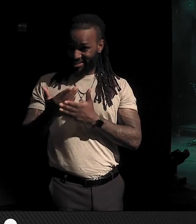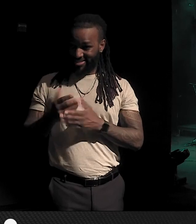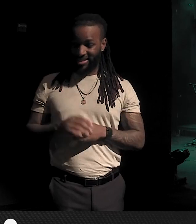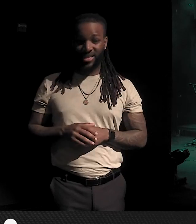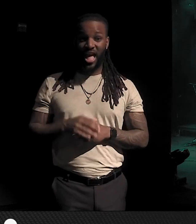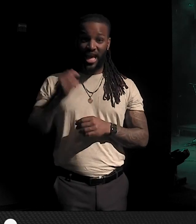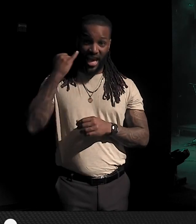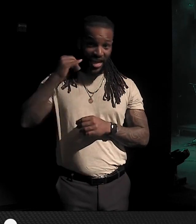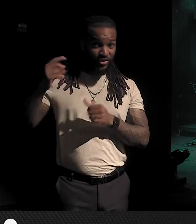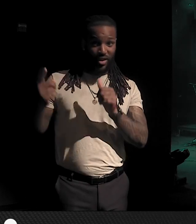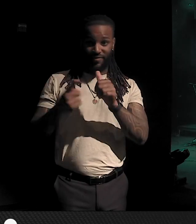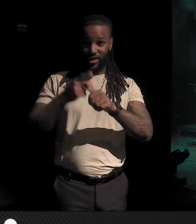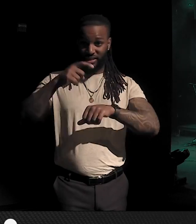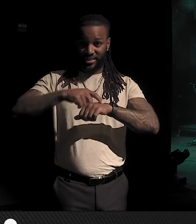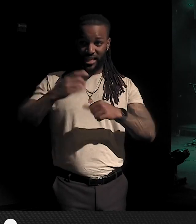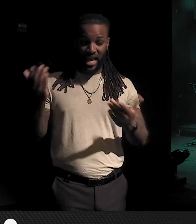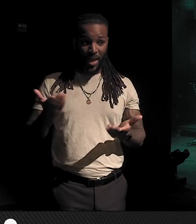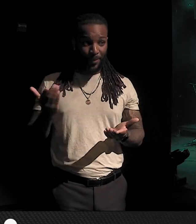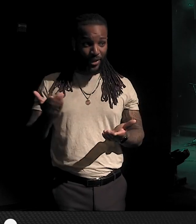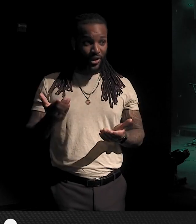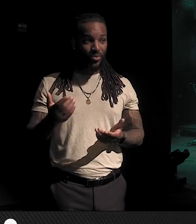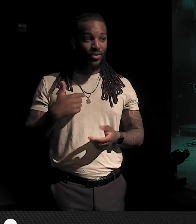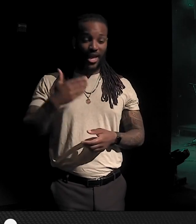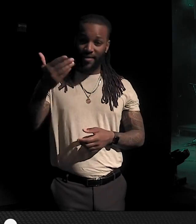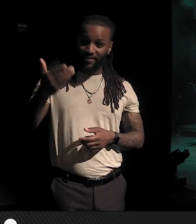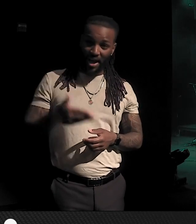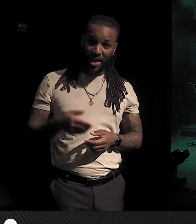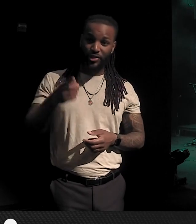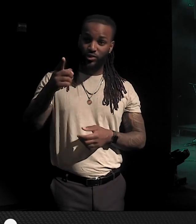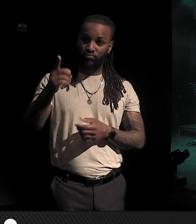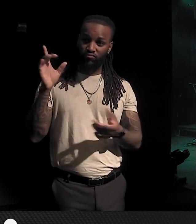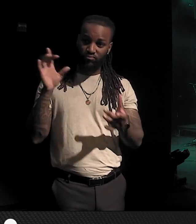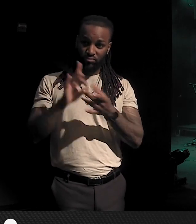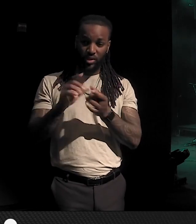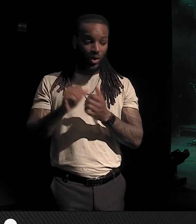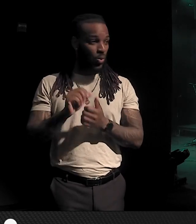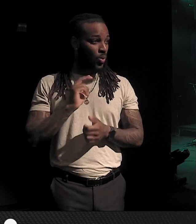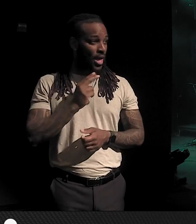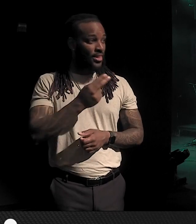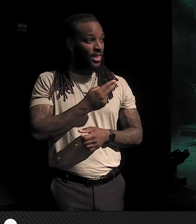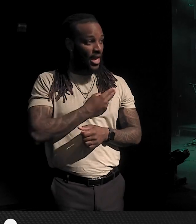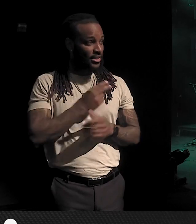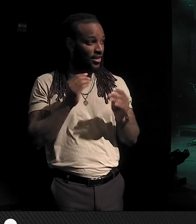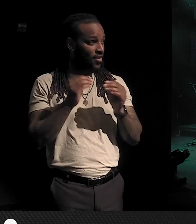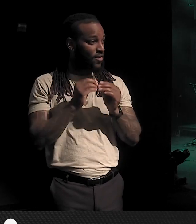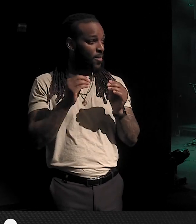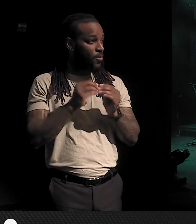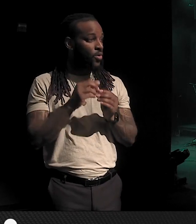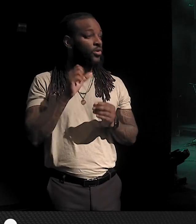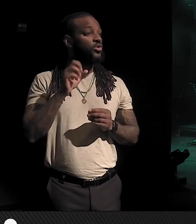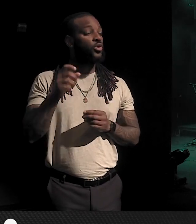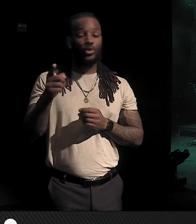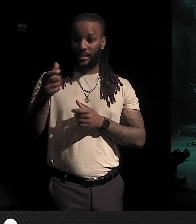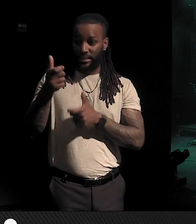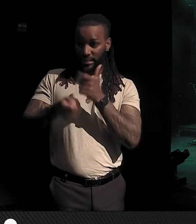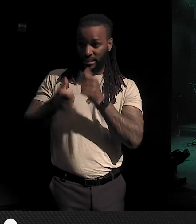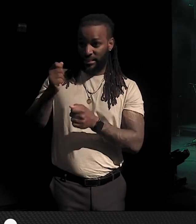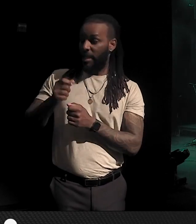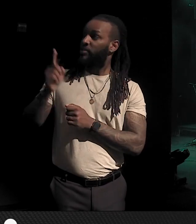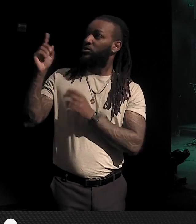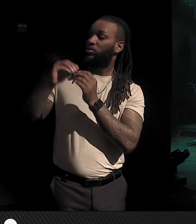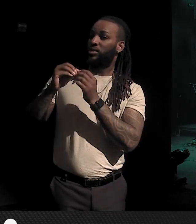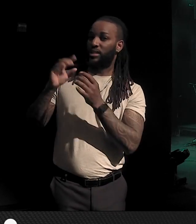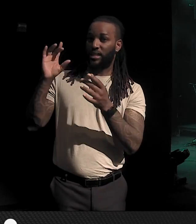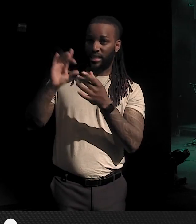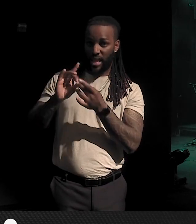And if it's your first time with us, we just invite you to connect with us even more. And so you can text connect or